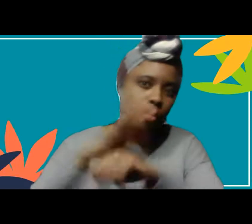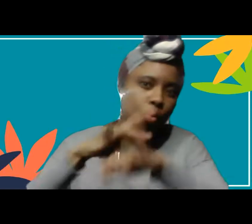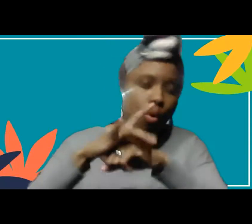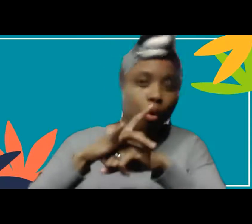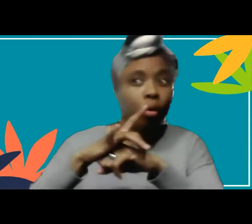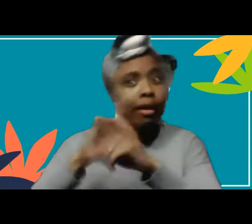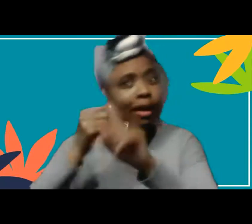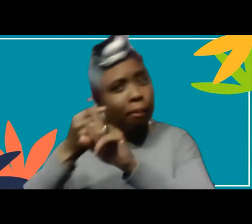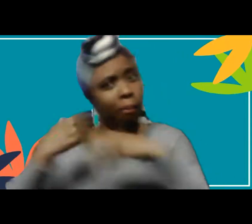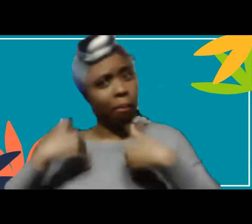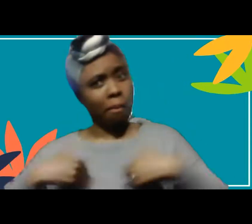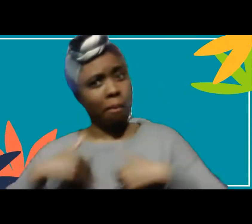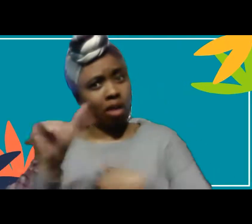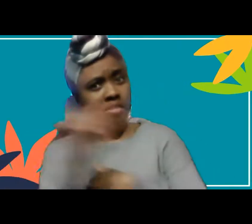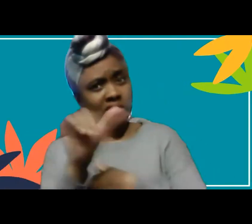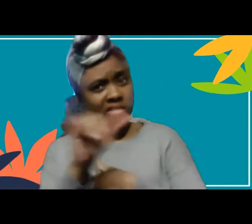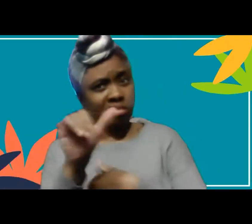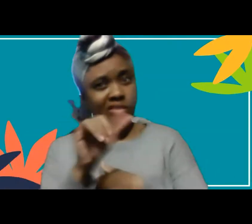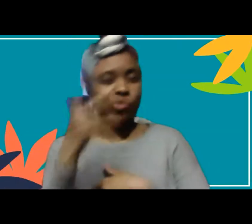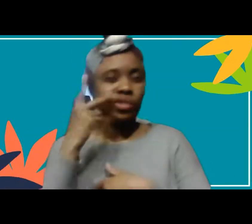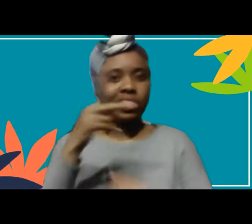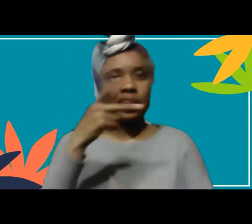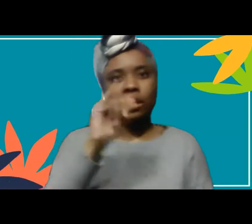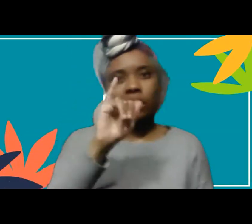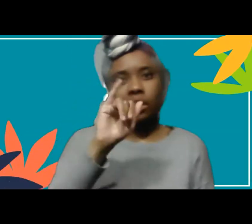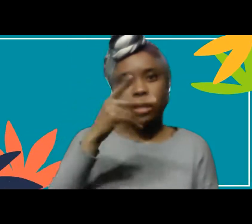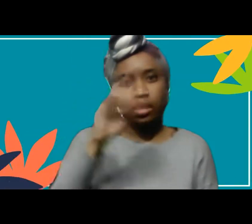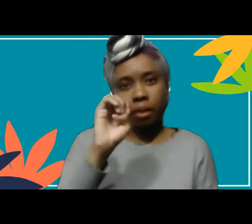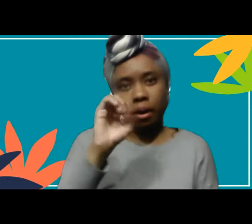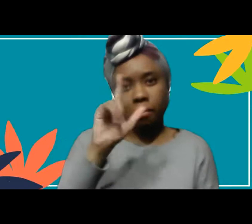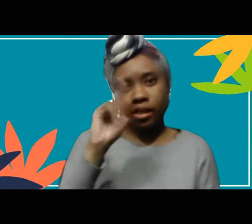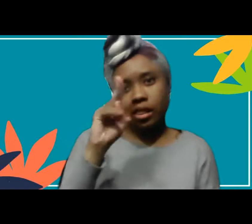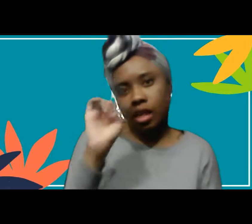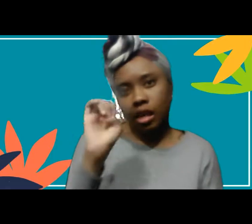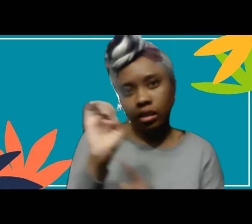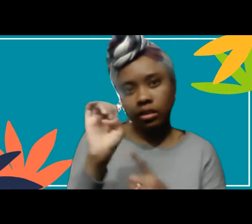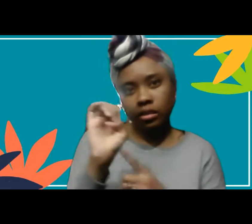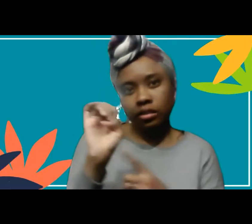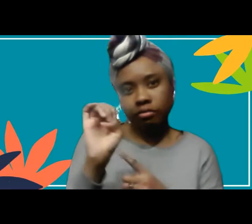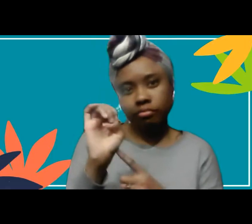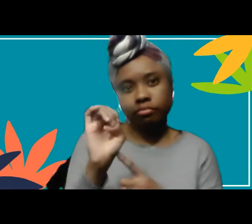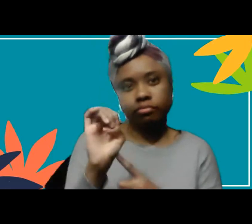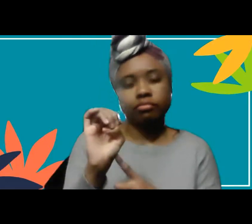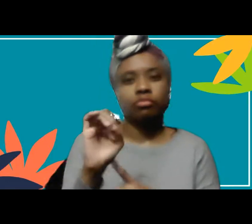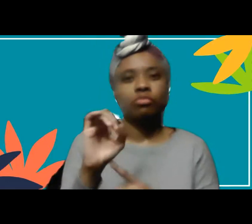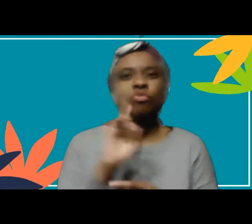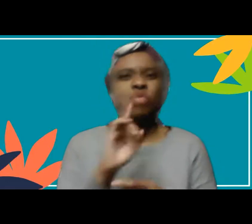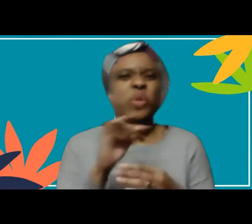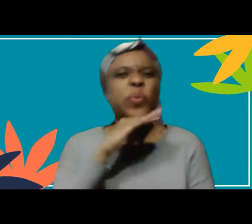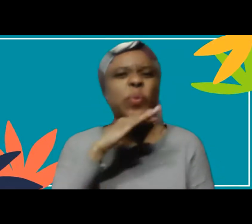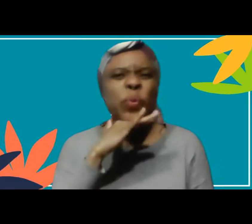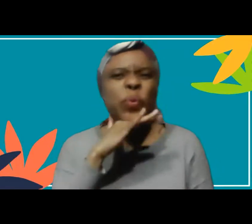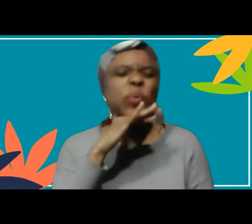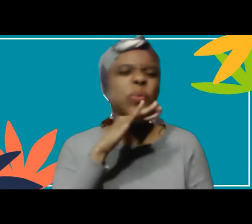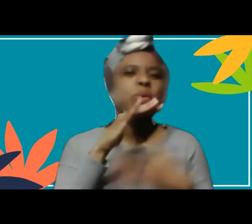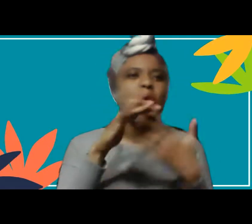And so when we see things like pipelines, I'll use the Line 3 pipeline, which is carrying dirty tar sands through our